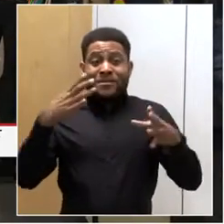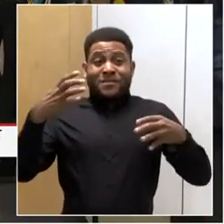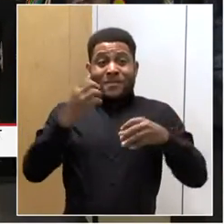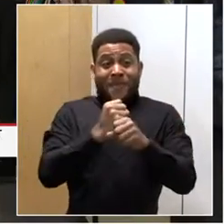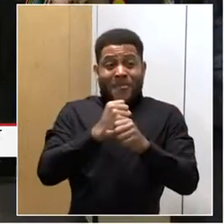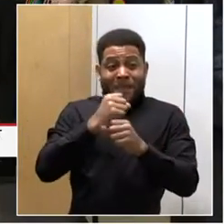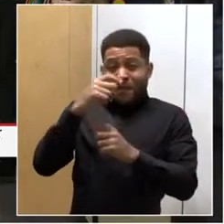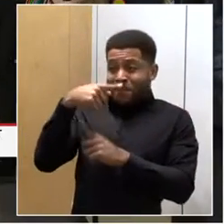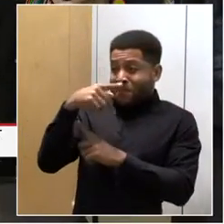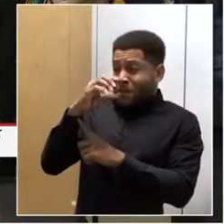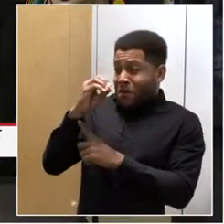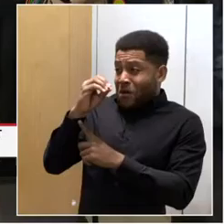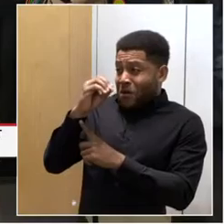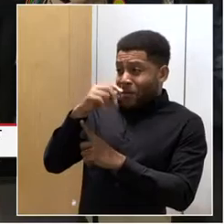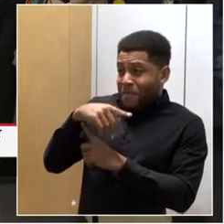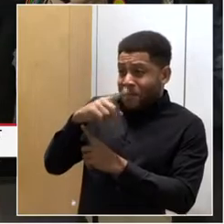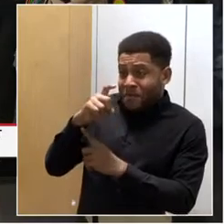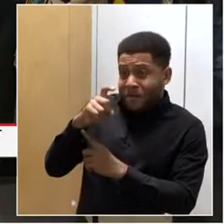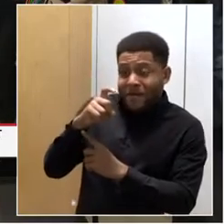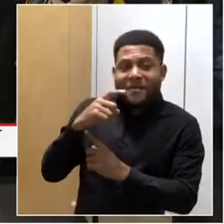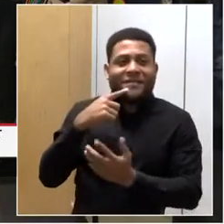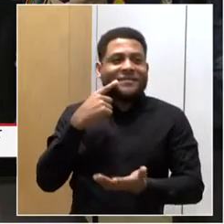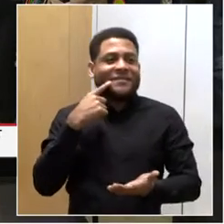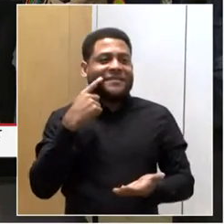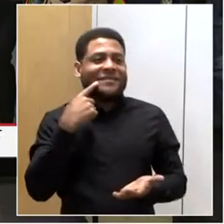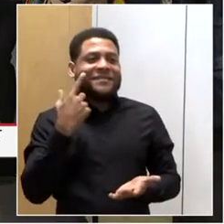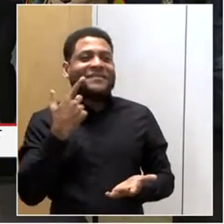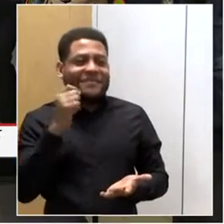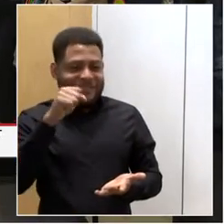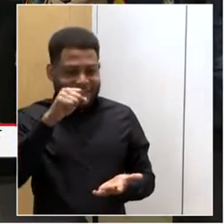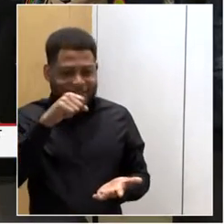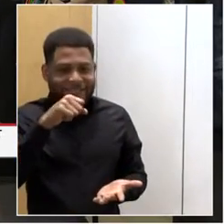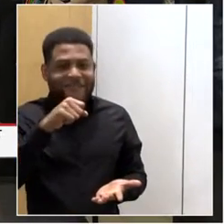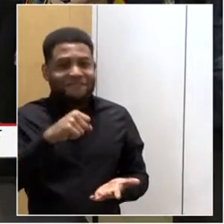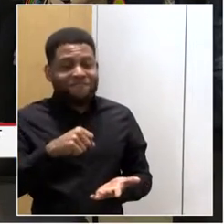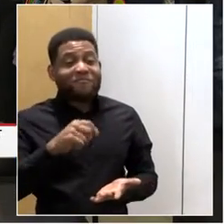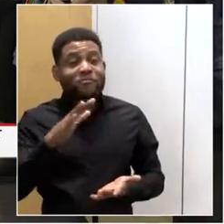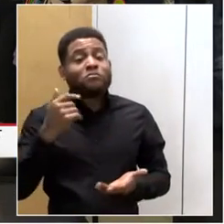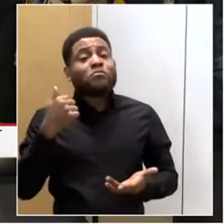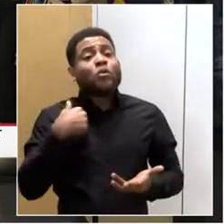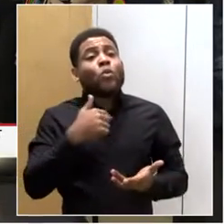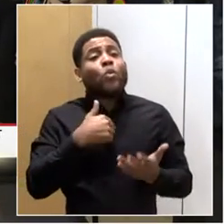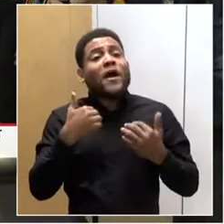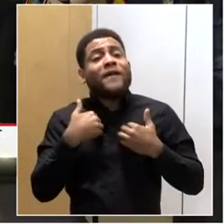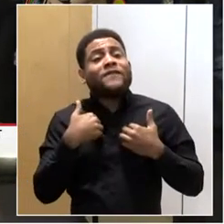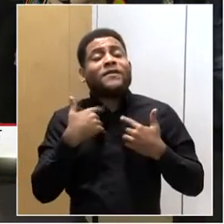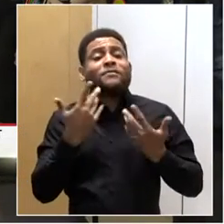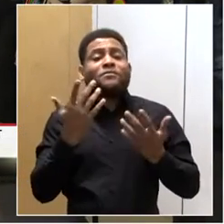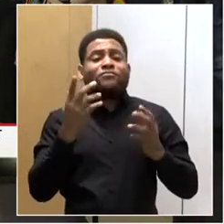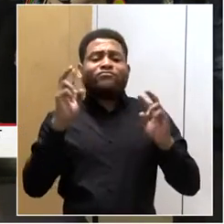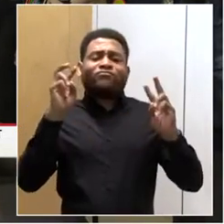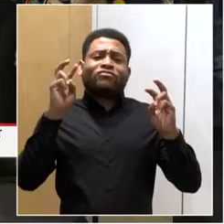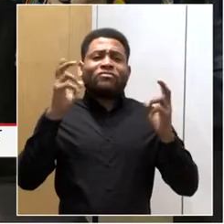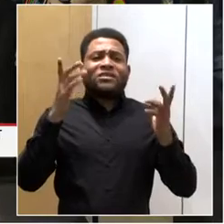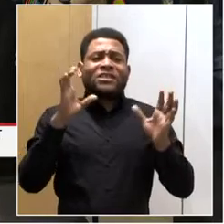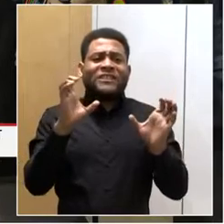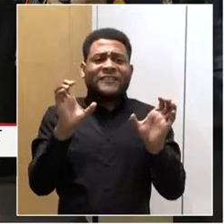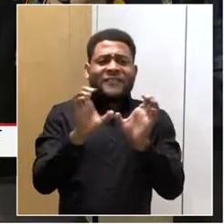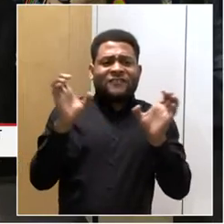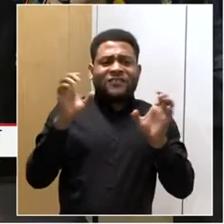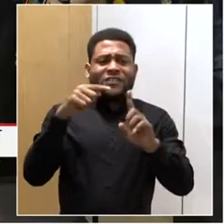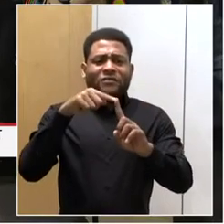That will allow customers to get a streamlined certificate of occupancy for temporary use of